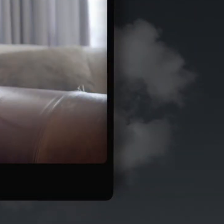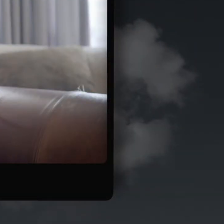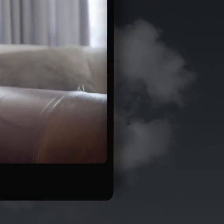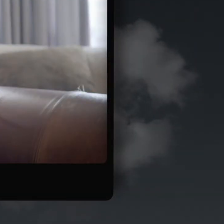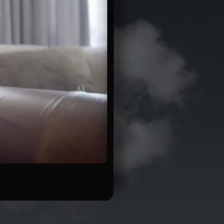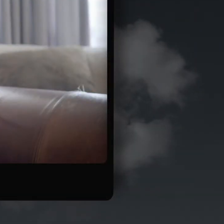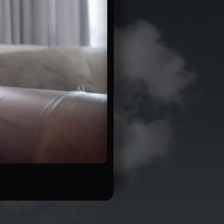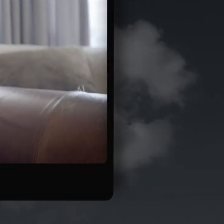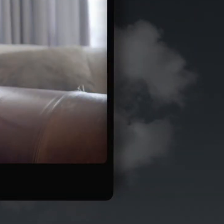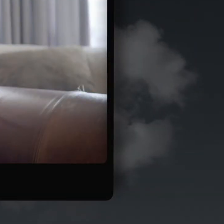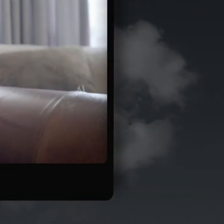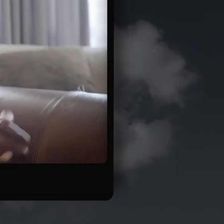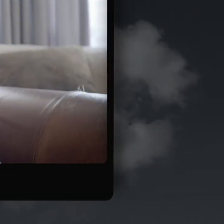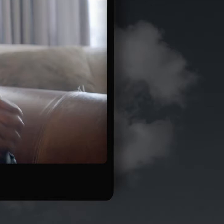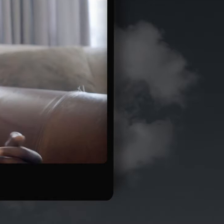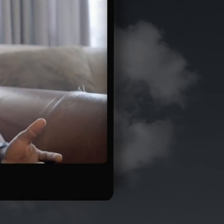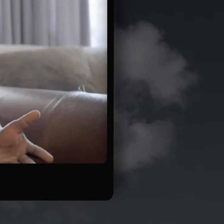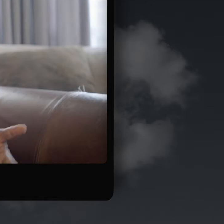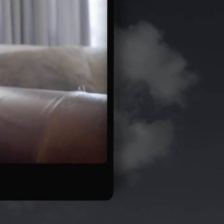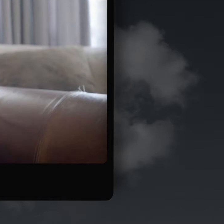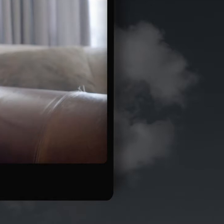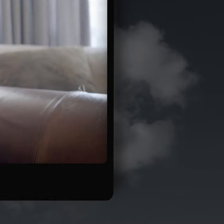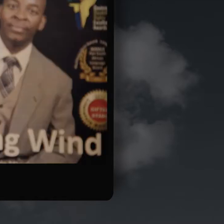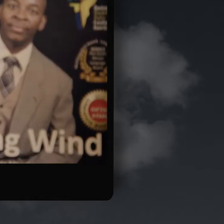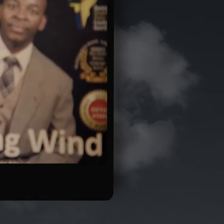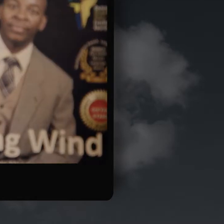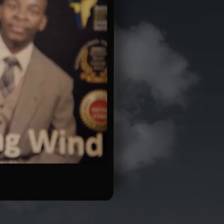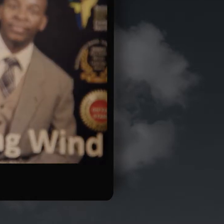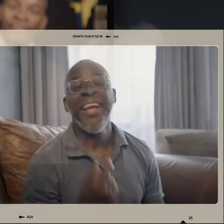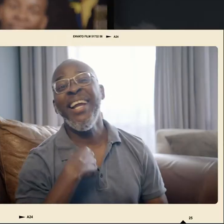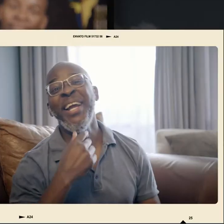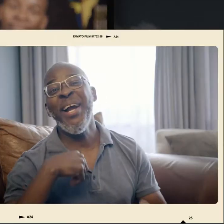My name is Nenio Mbazima.